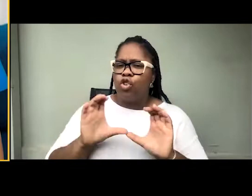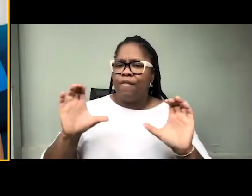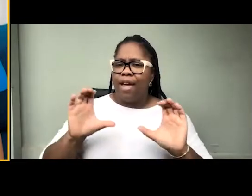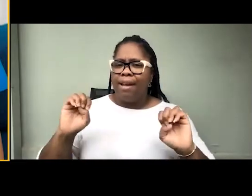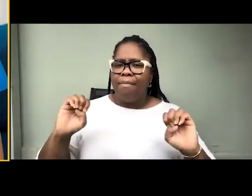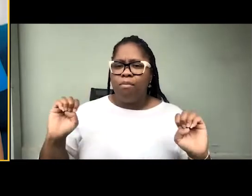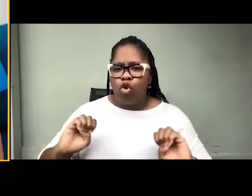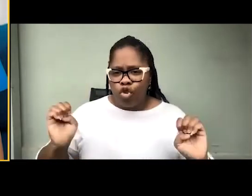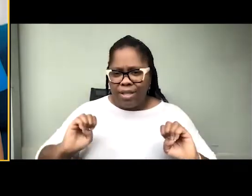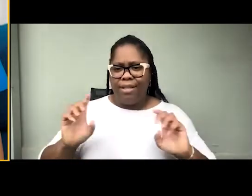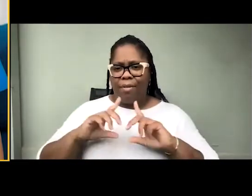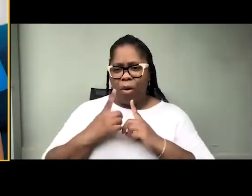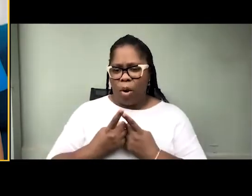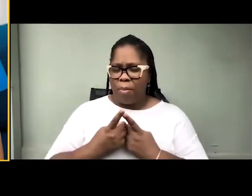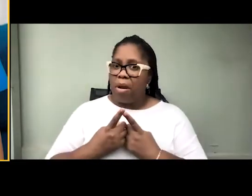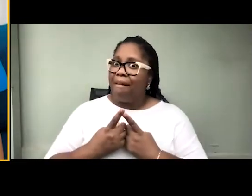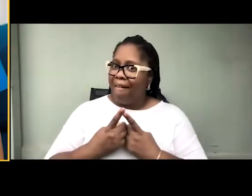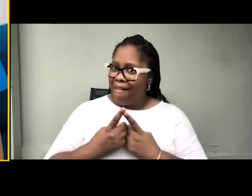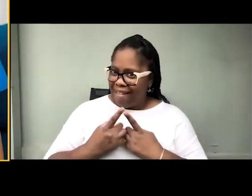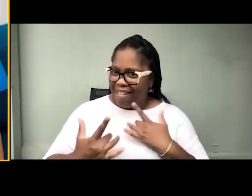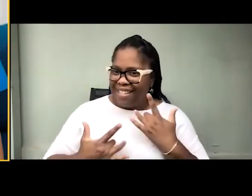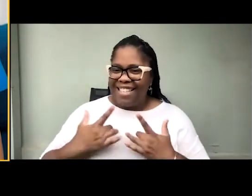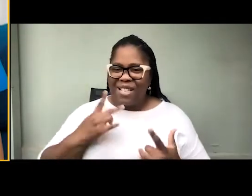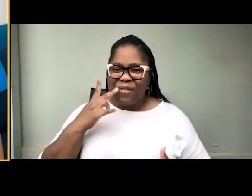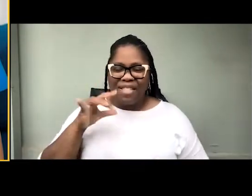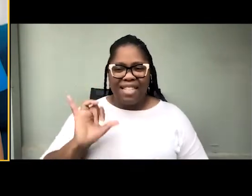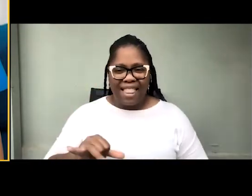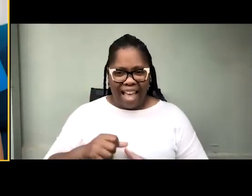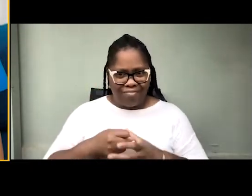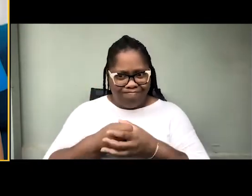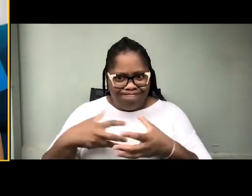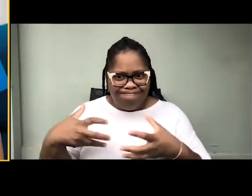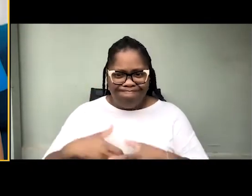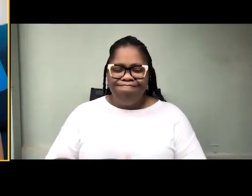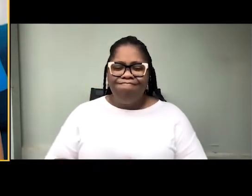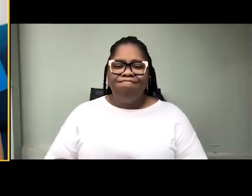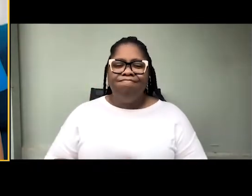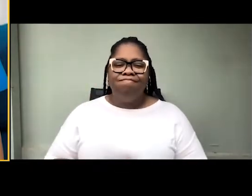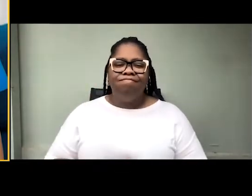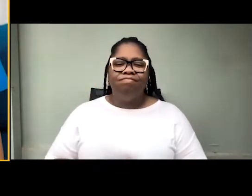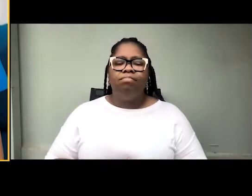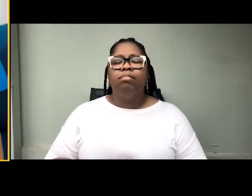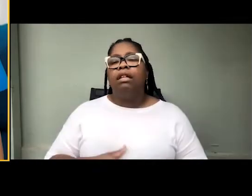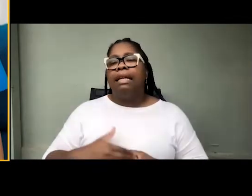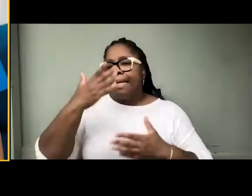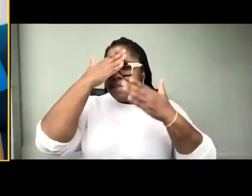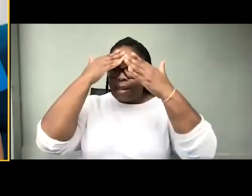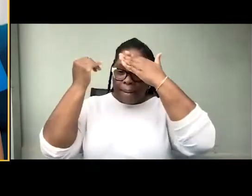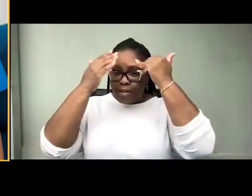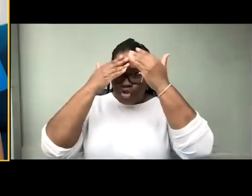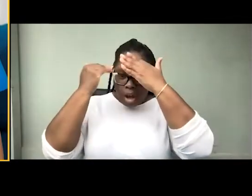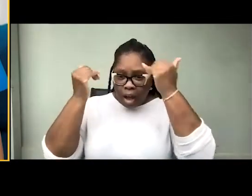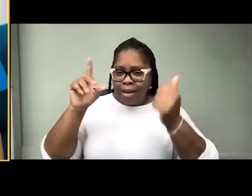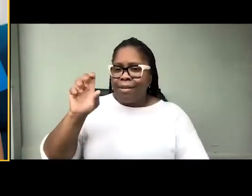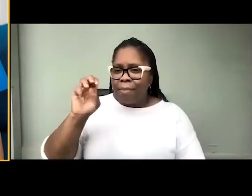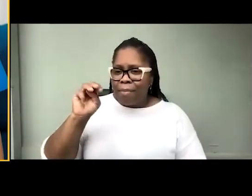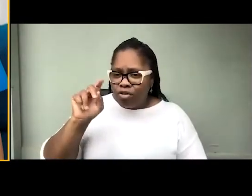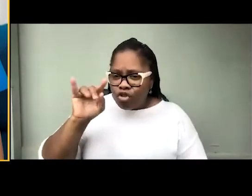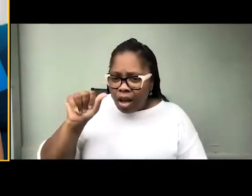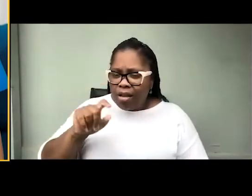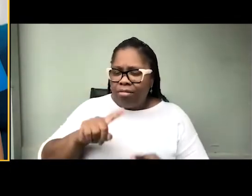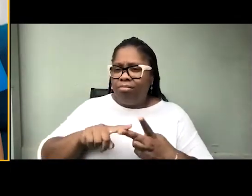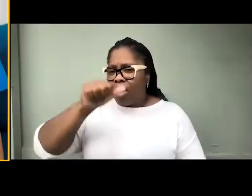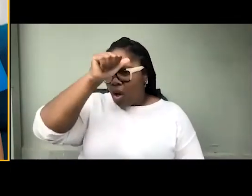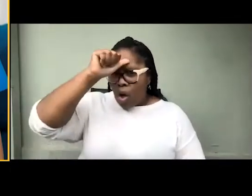emergency departments. Really exciting to see those flourish. And of course, dementia and Alzheimer's disease is found in this